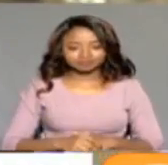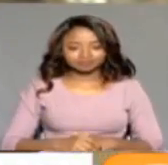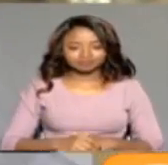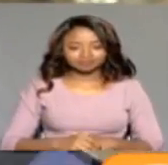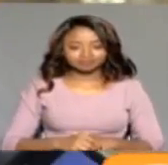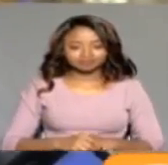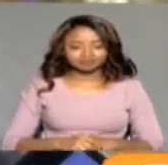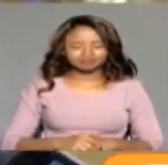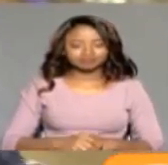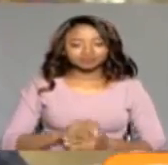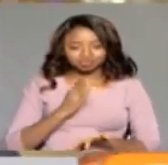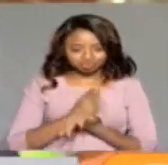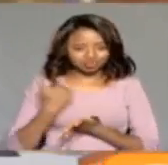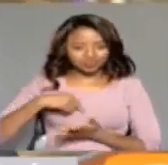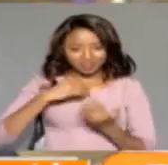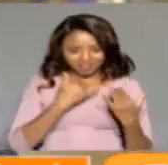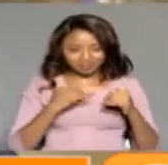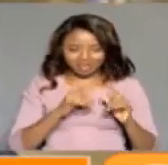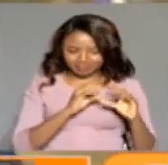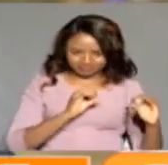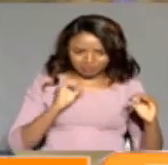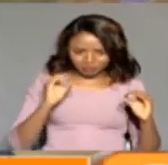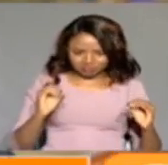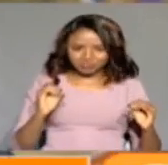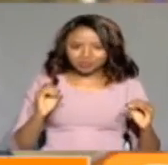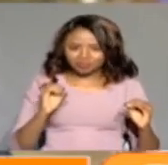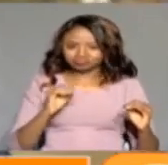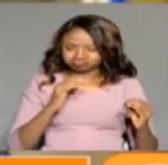well. We played 0-0 in Ghana. The mental